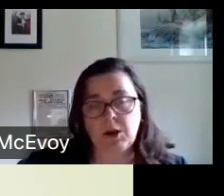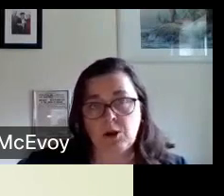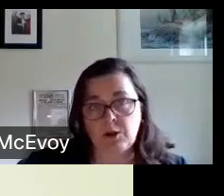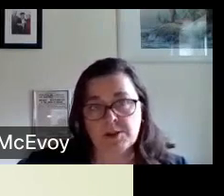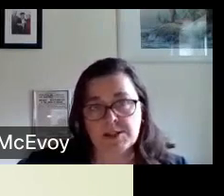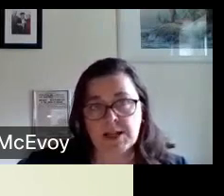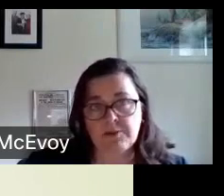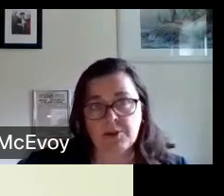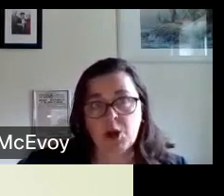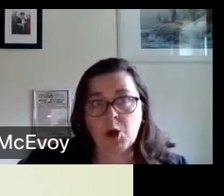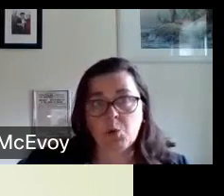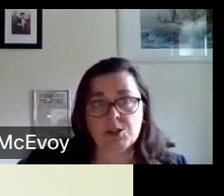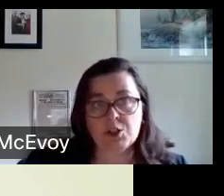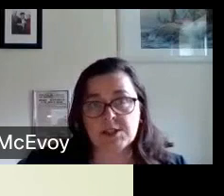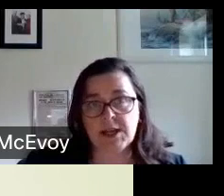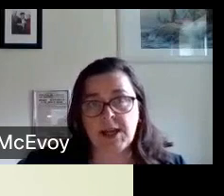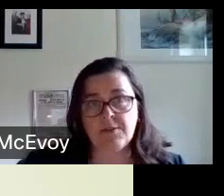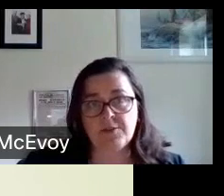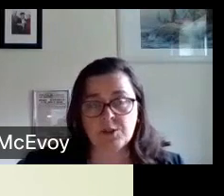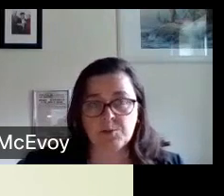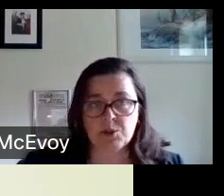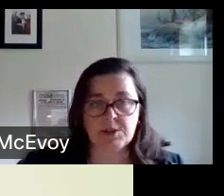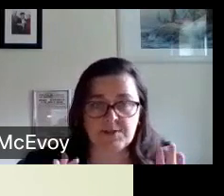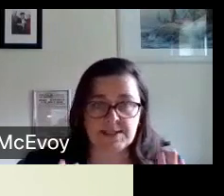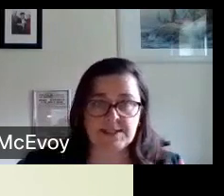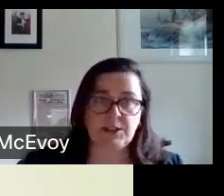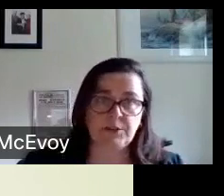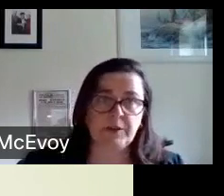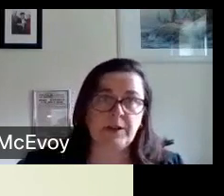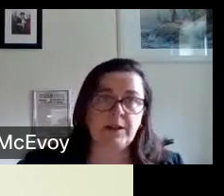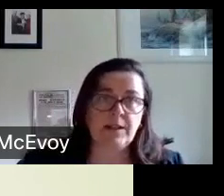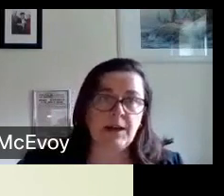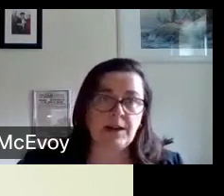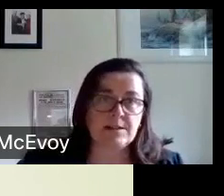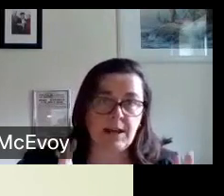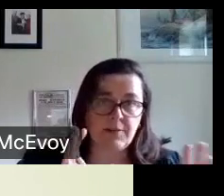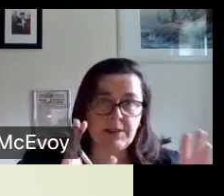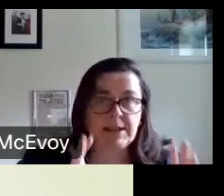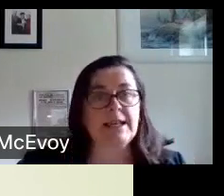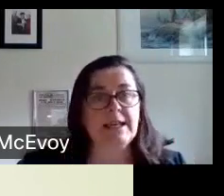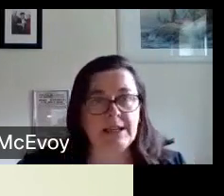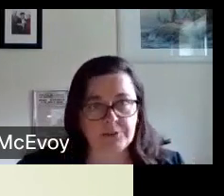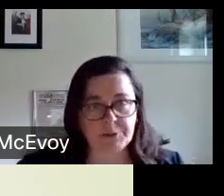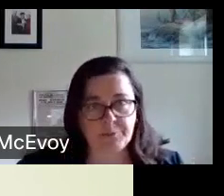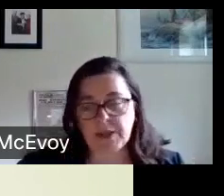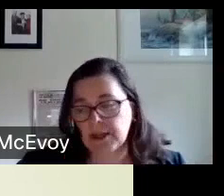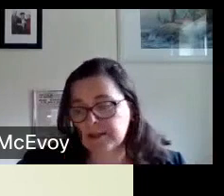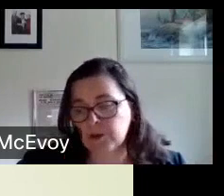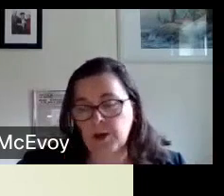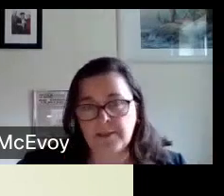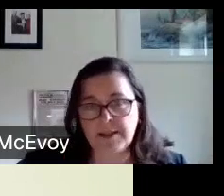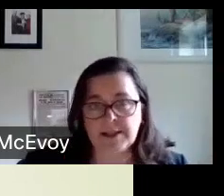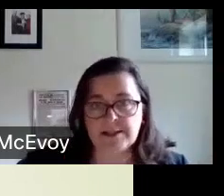were getting off our staff was just to have some sort of sticker that everything is laid out